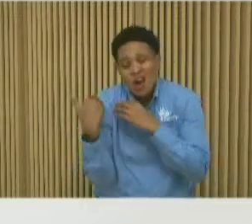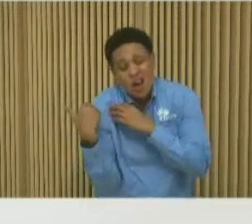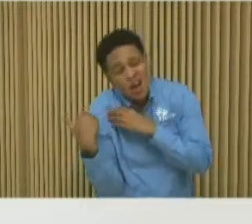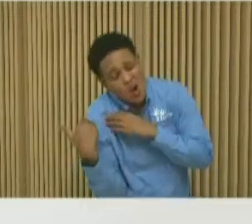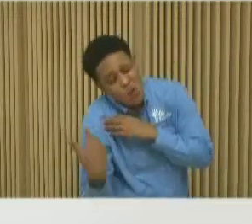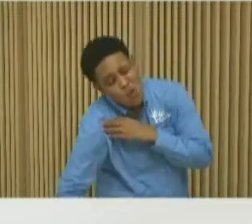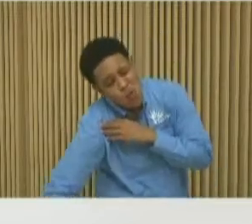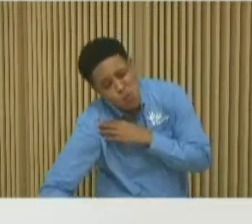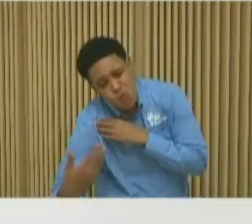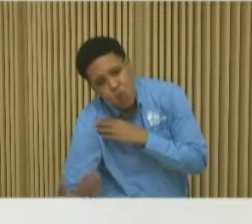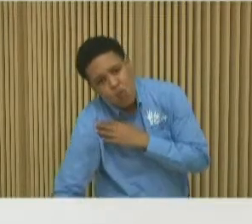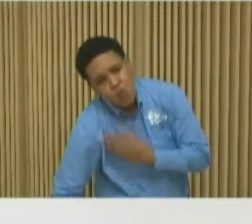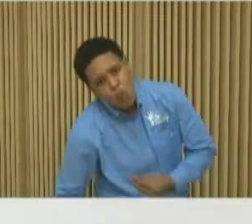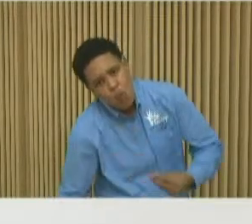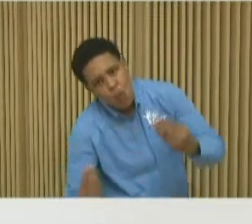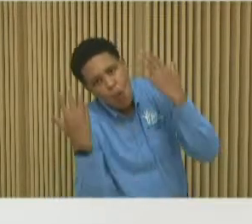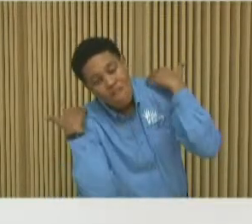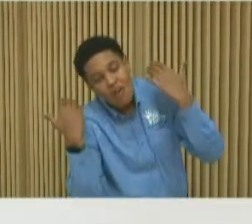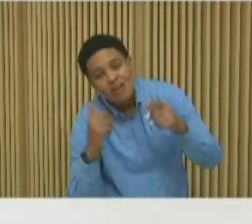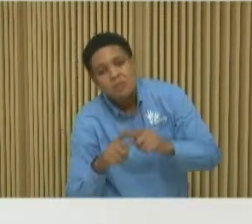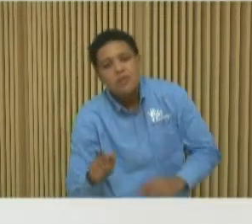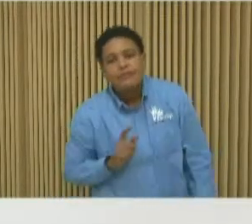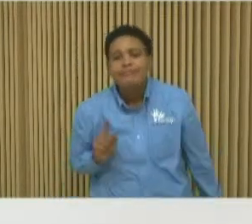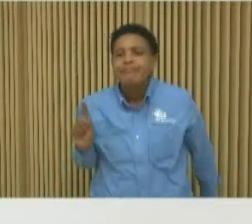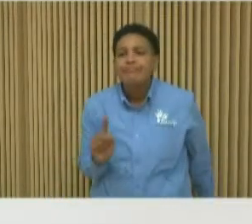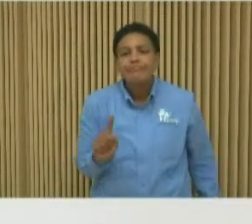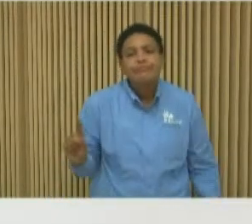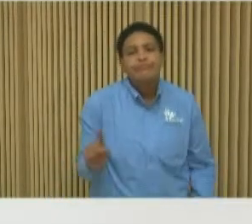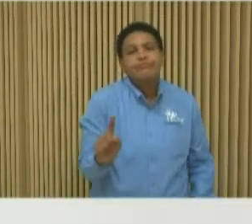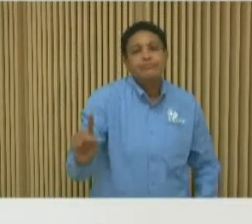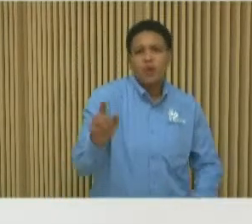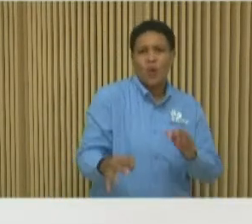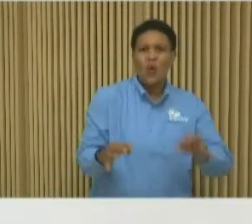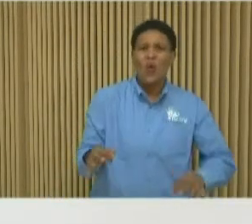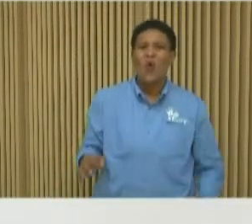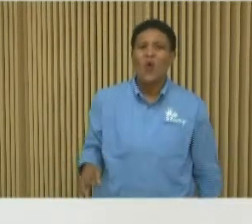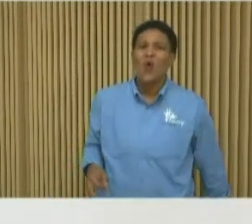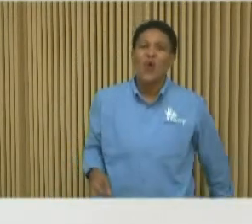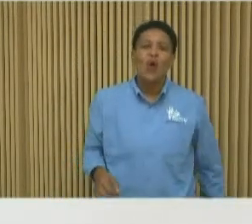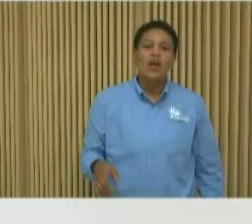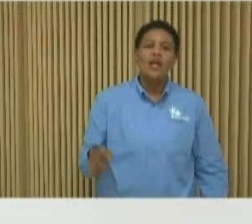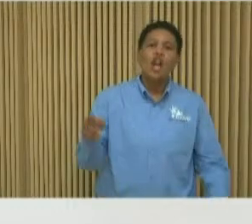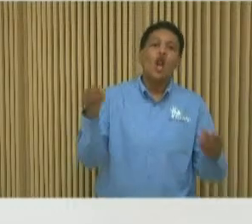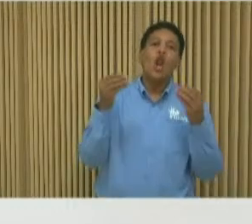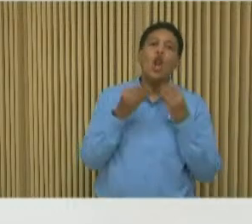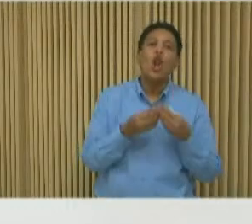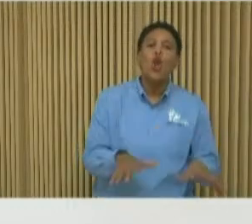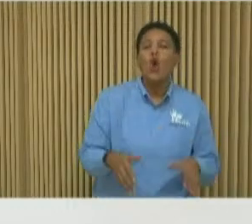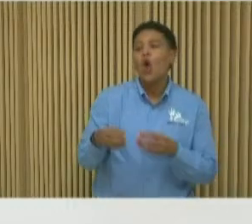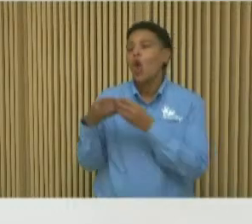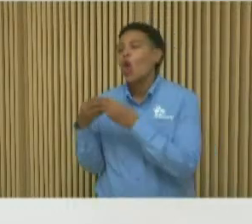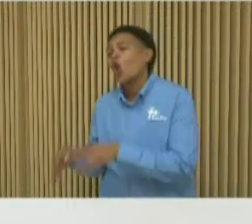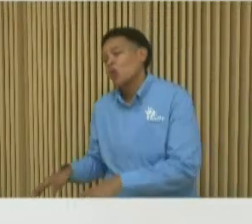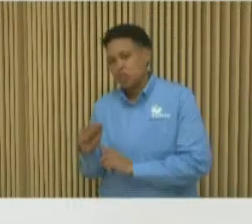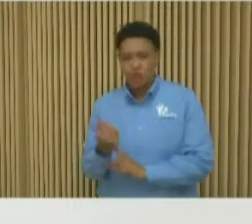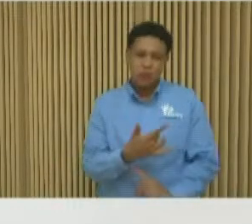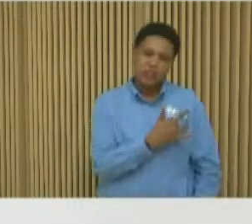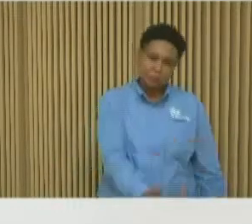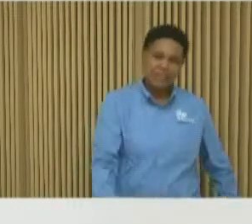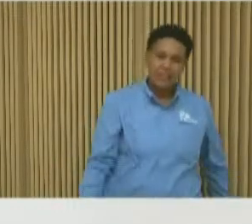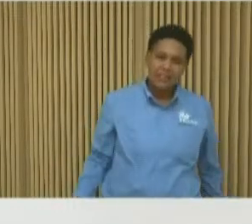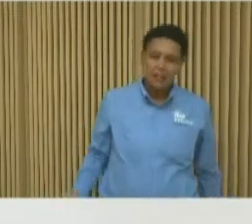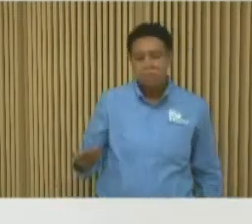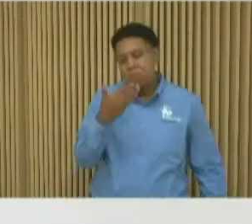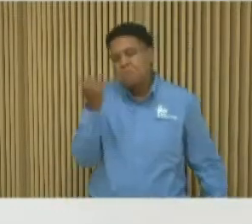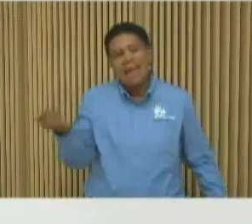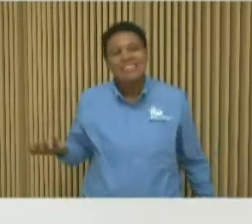right, but going to court is oftentimes a lose-lose situation. At